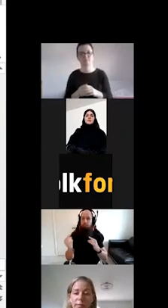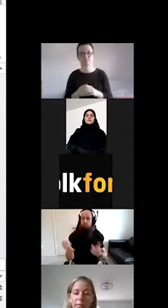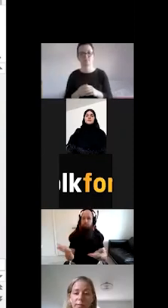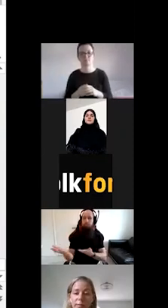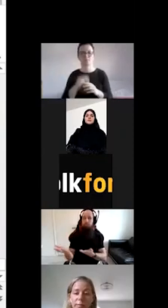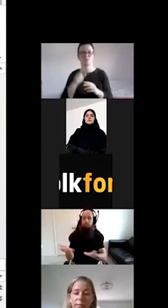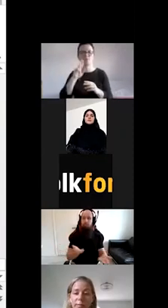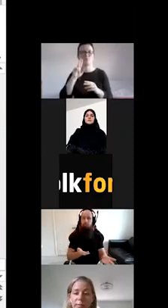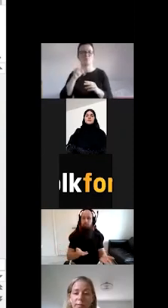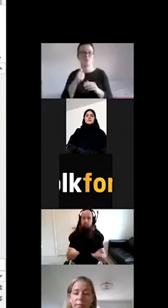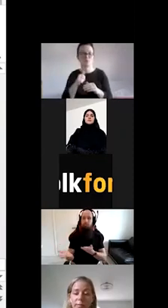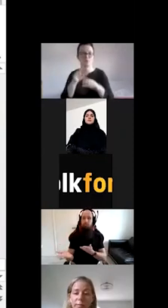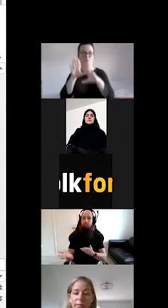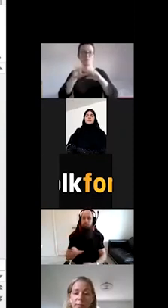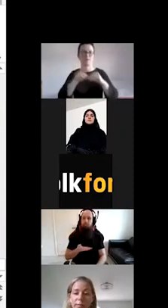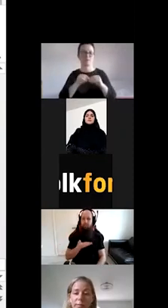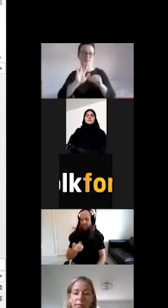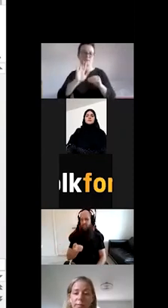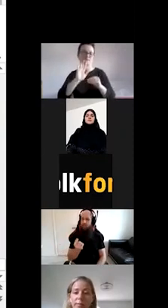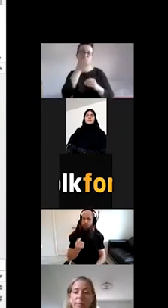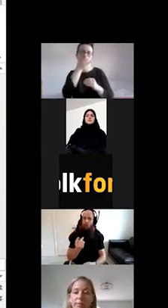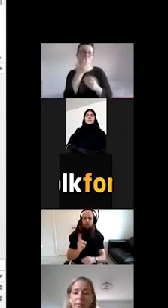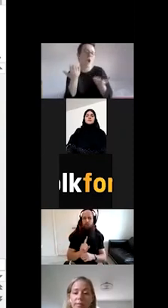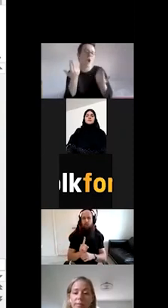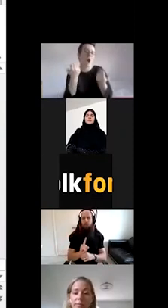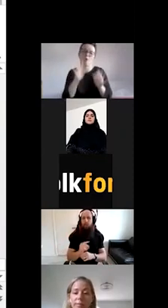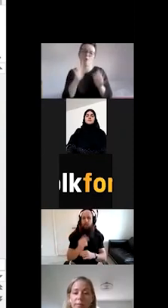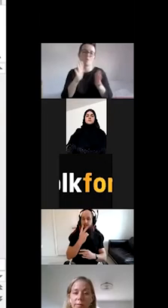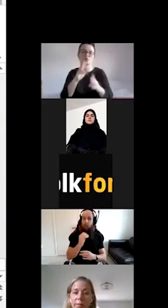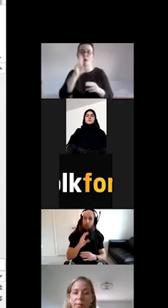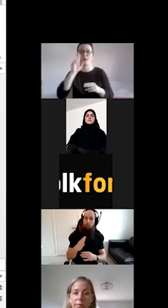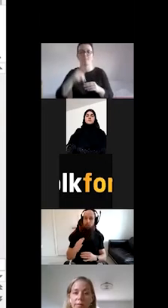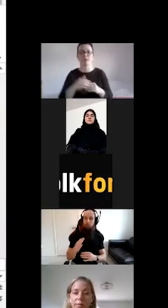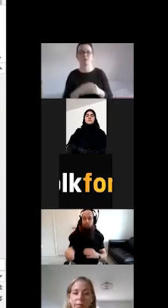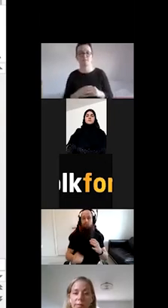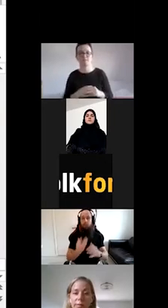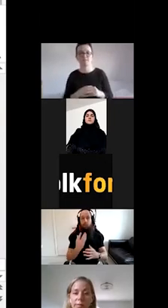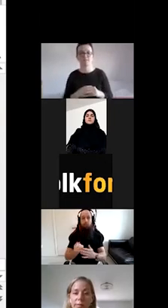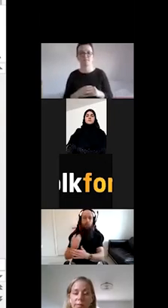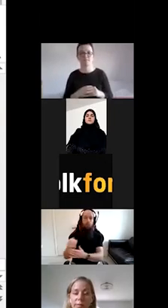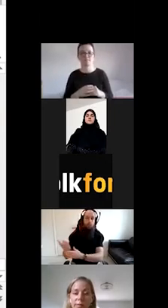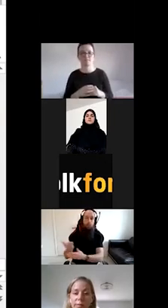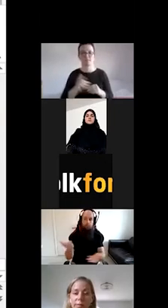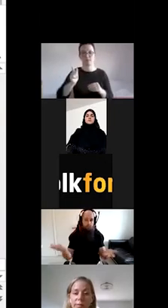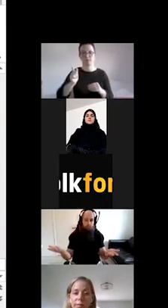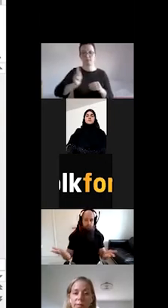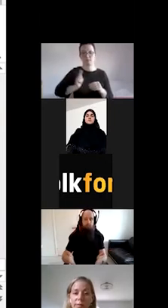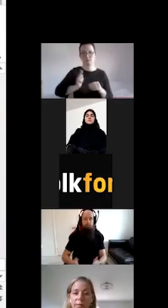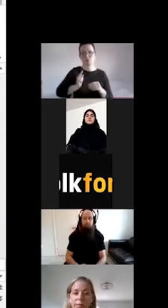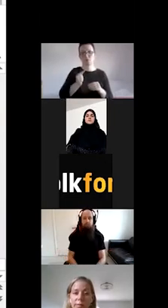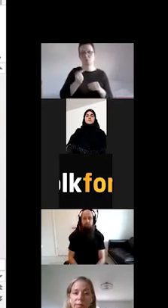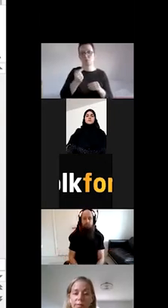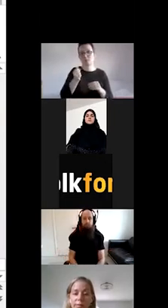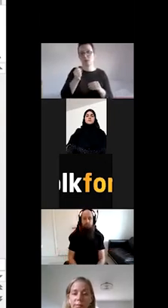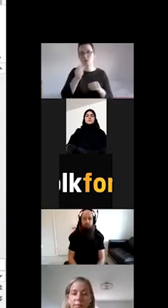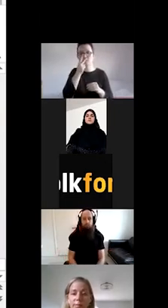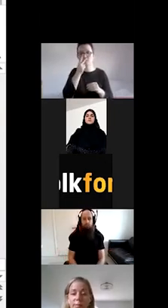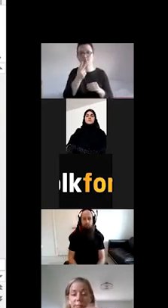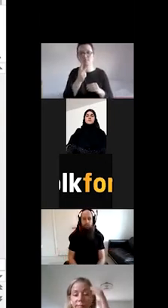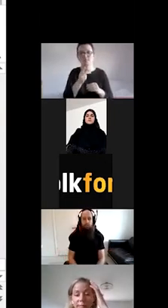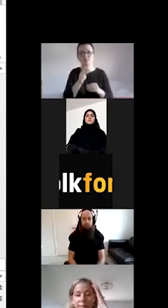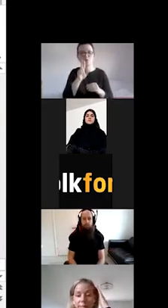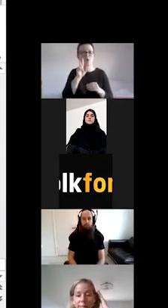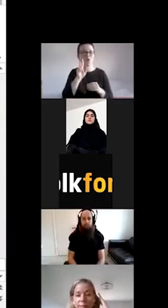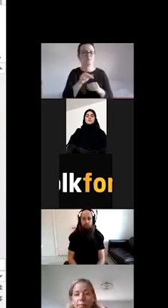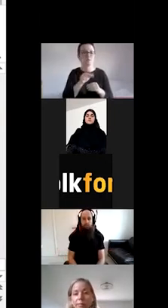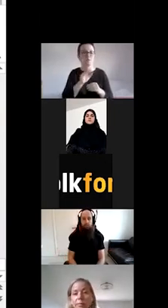I'll give it a bit of a moment to see if we have any participants who wants to ask a question.